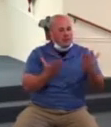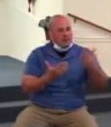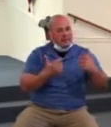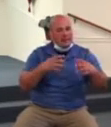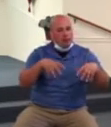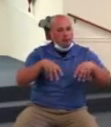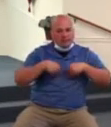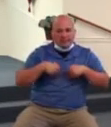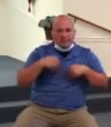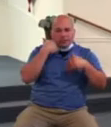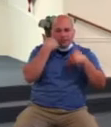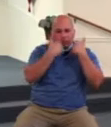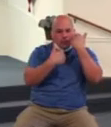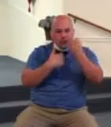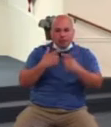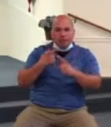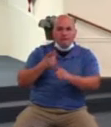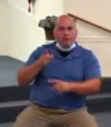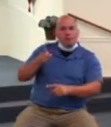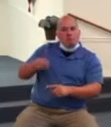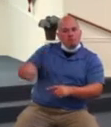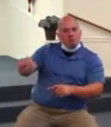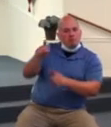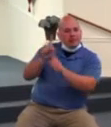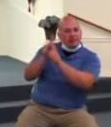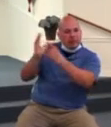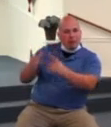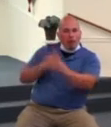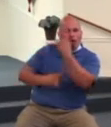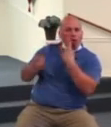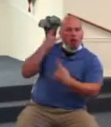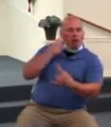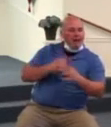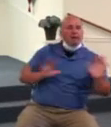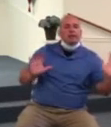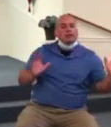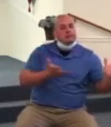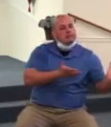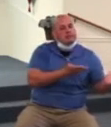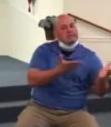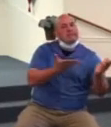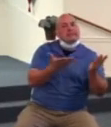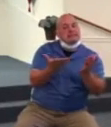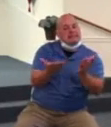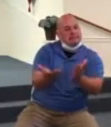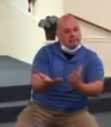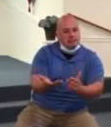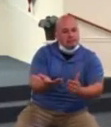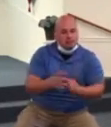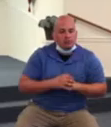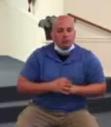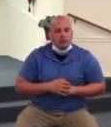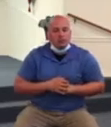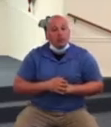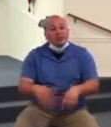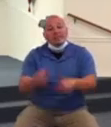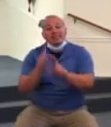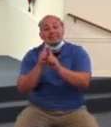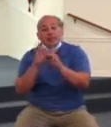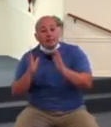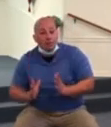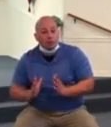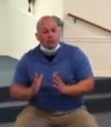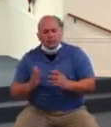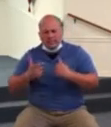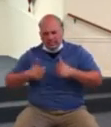who rebuked them at first, bring their children to Jesus. The disciples submit everything they have